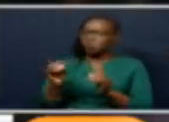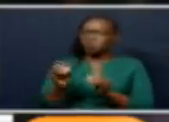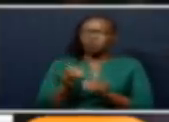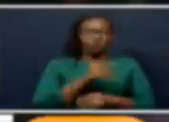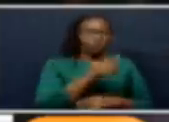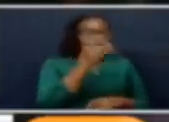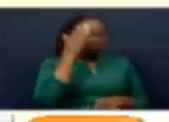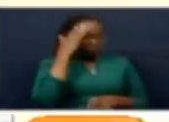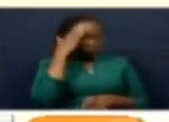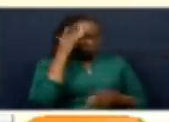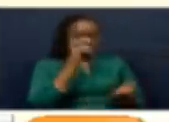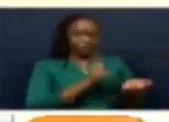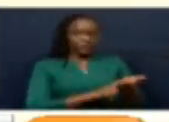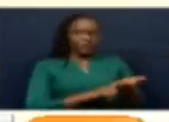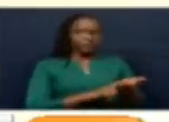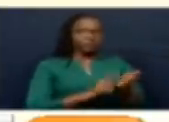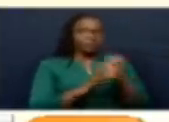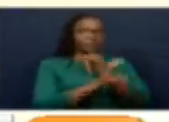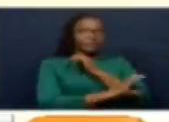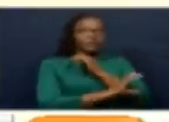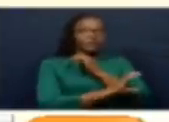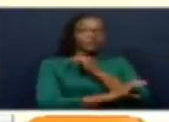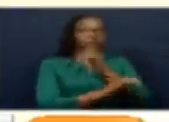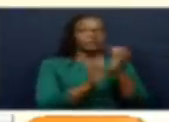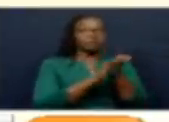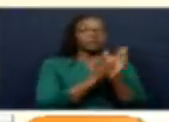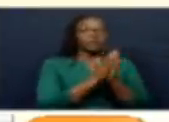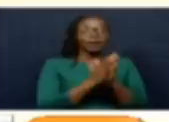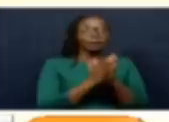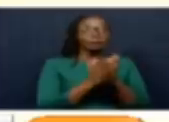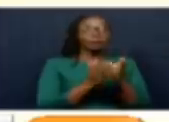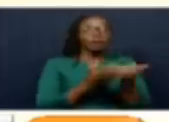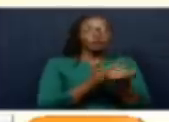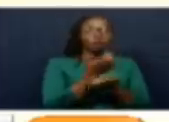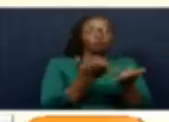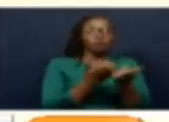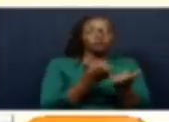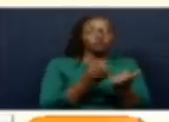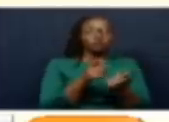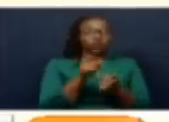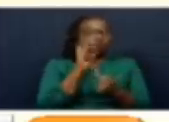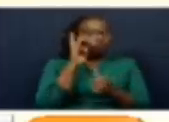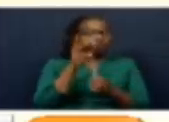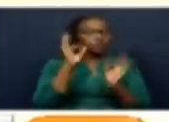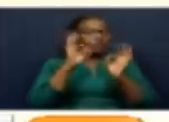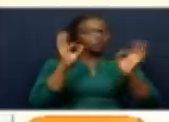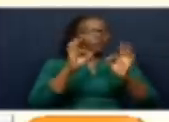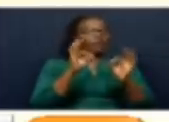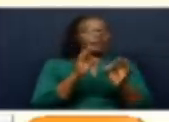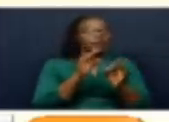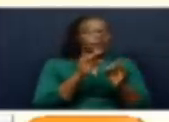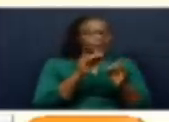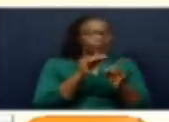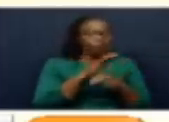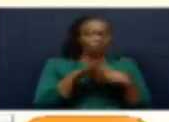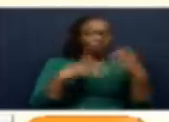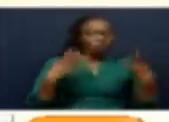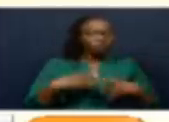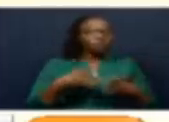commercial, you will be surprised that everybody, even in your own house, he or she becomes